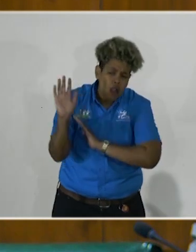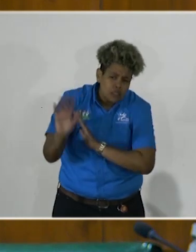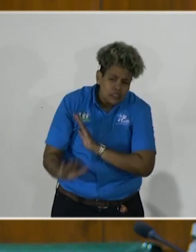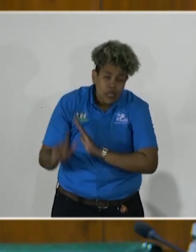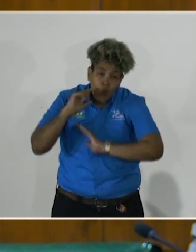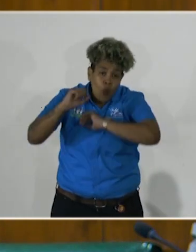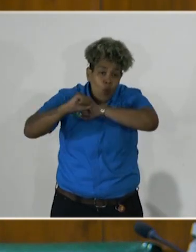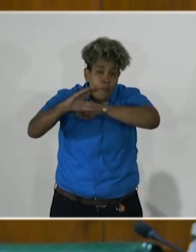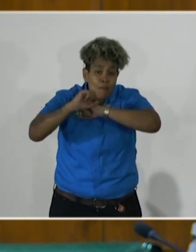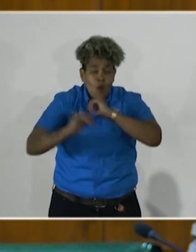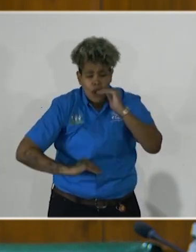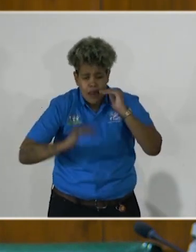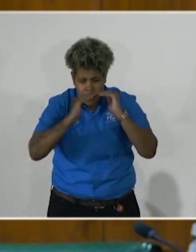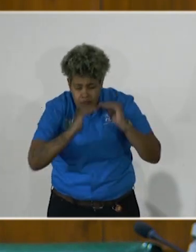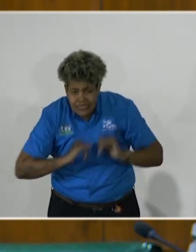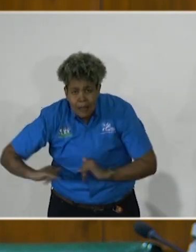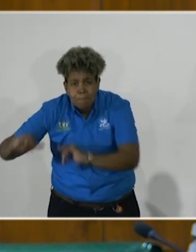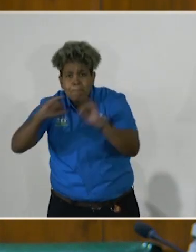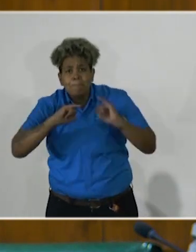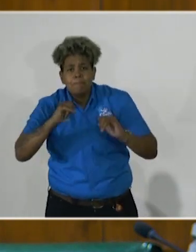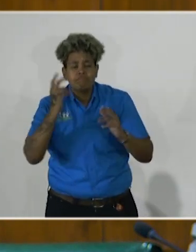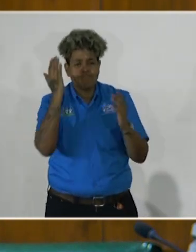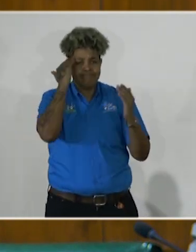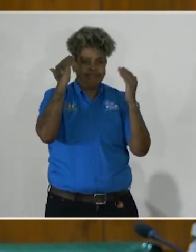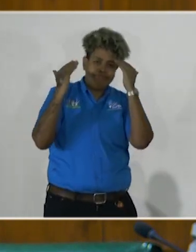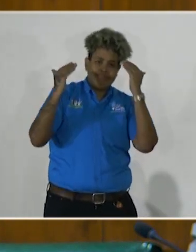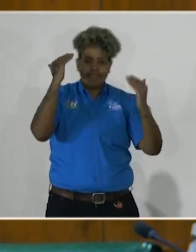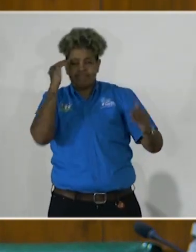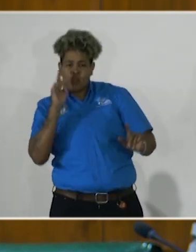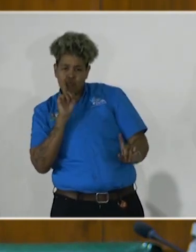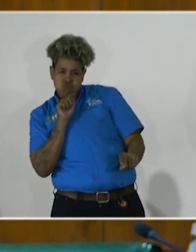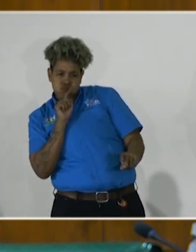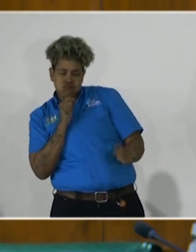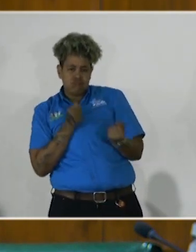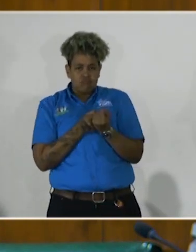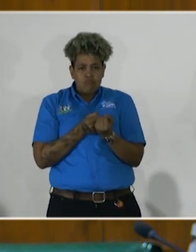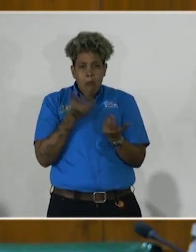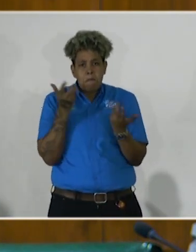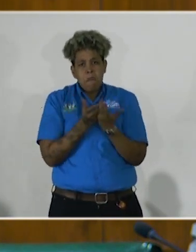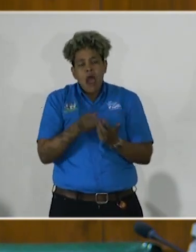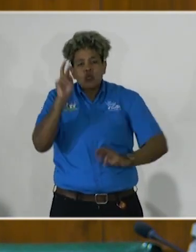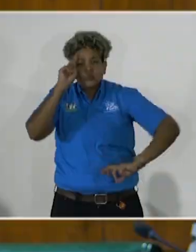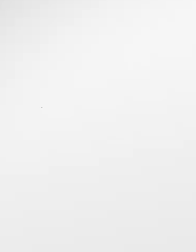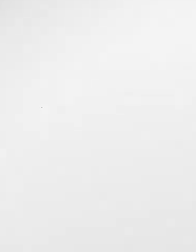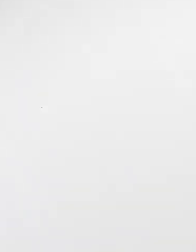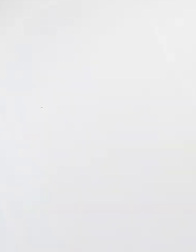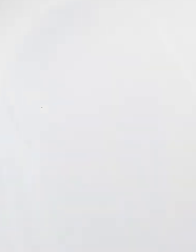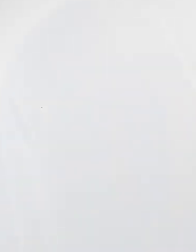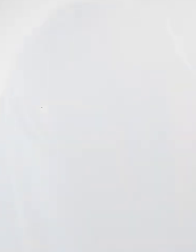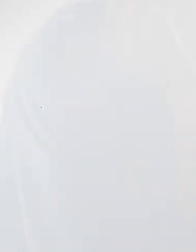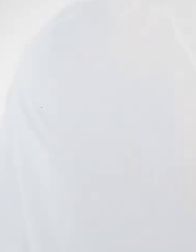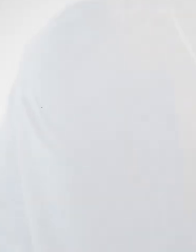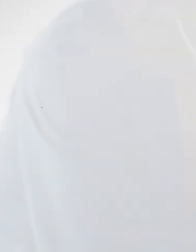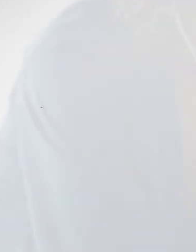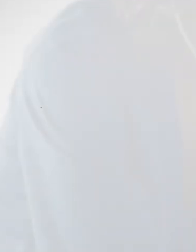promote equity, transparency, responsiveness, respectfulness, and collaboration.